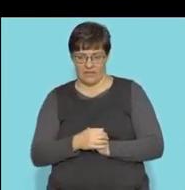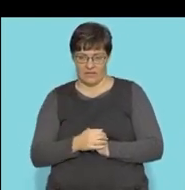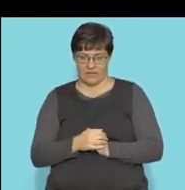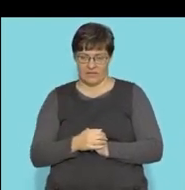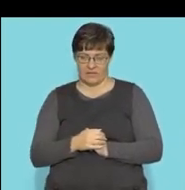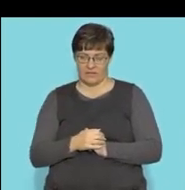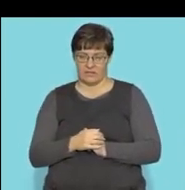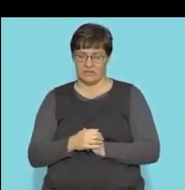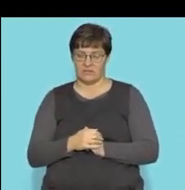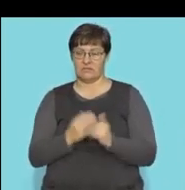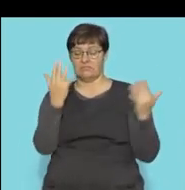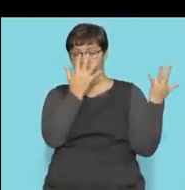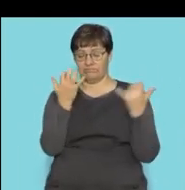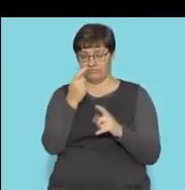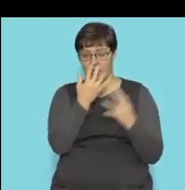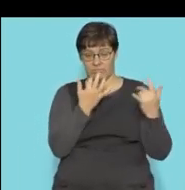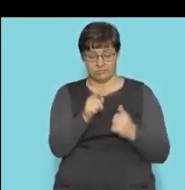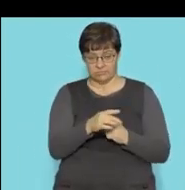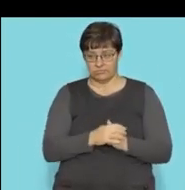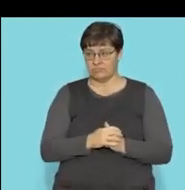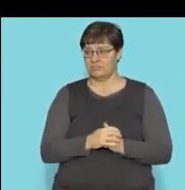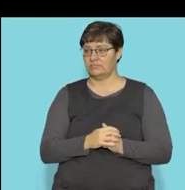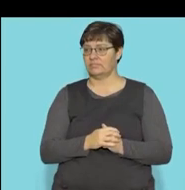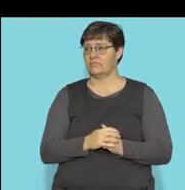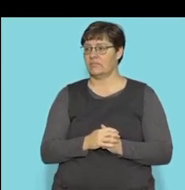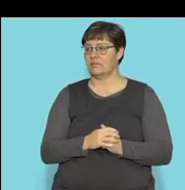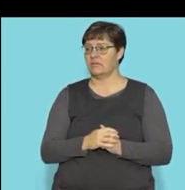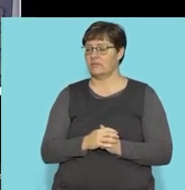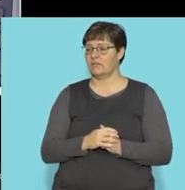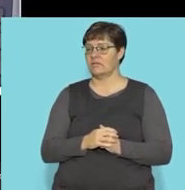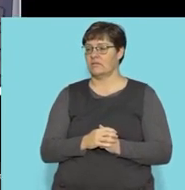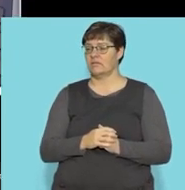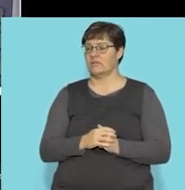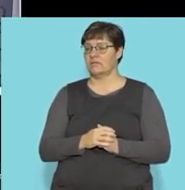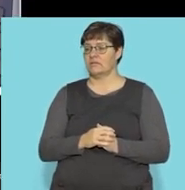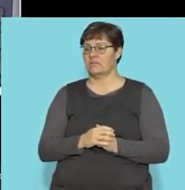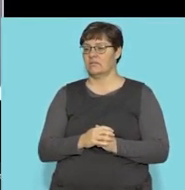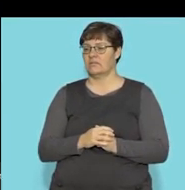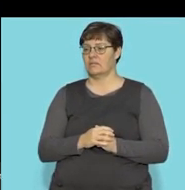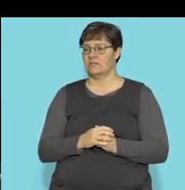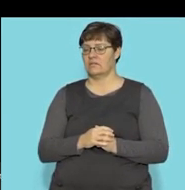Pythag. So we're going to use our calculator to work this out.